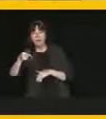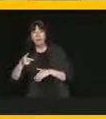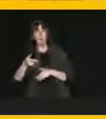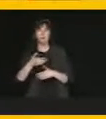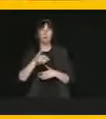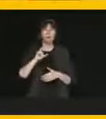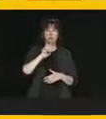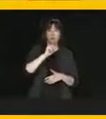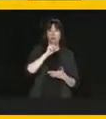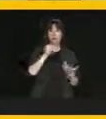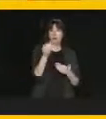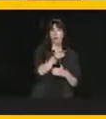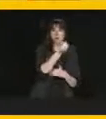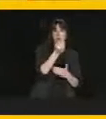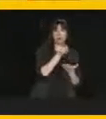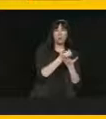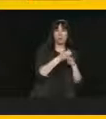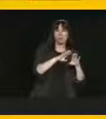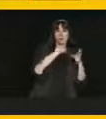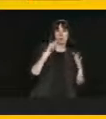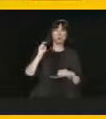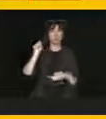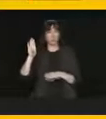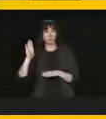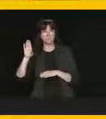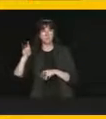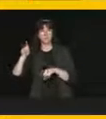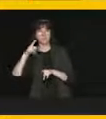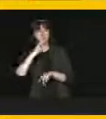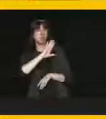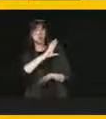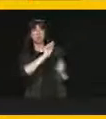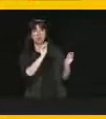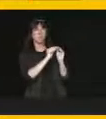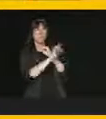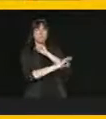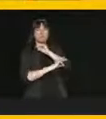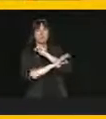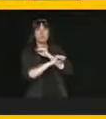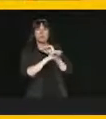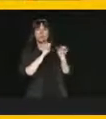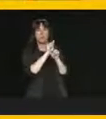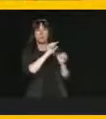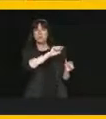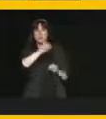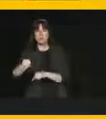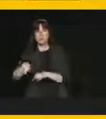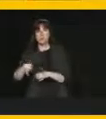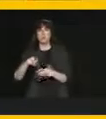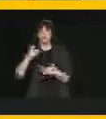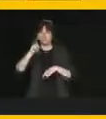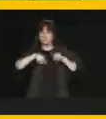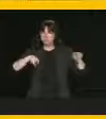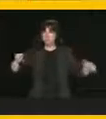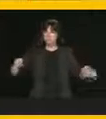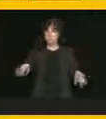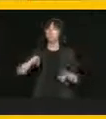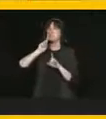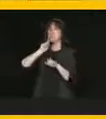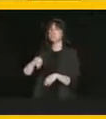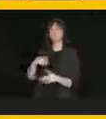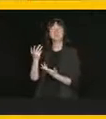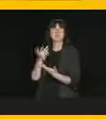no, temporary foreign workers cannot come into our province? Well, the different provinces will have their own approach, and